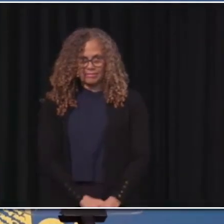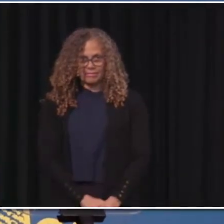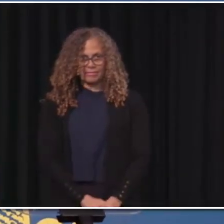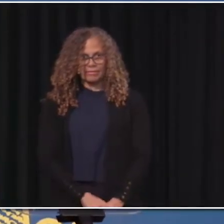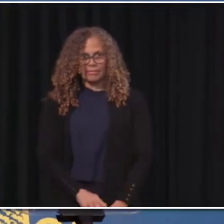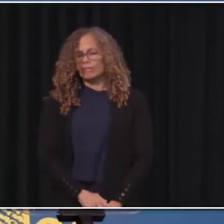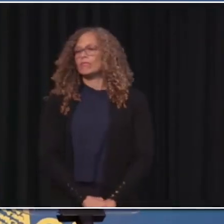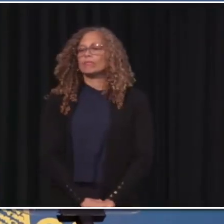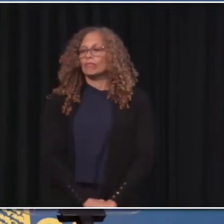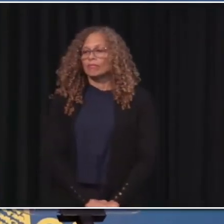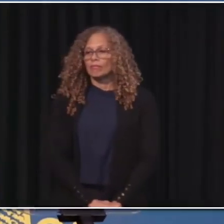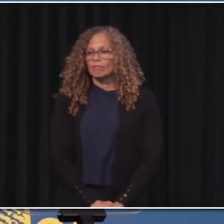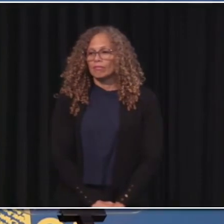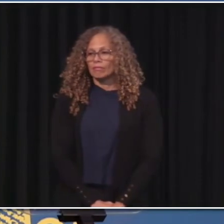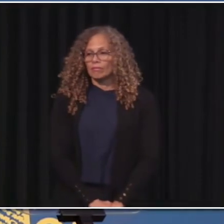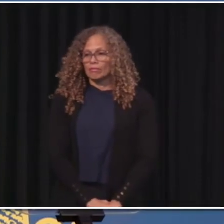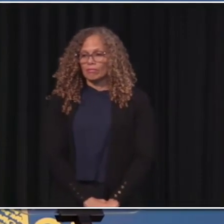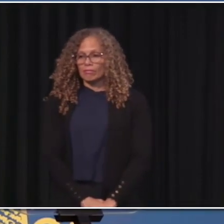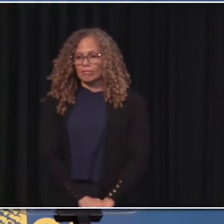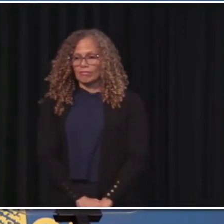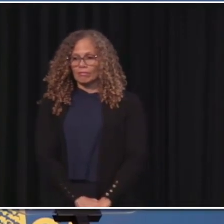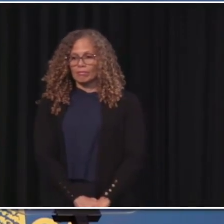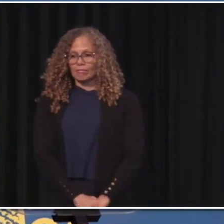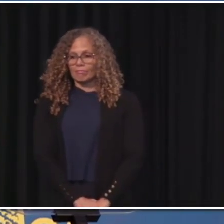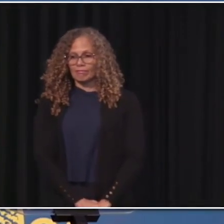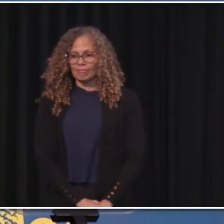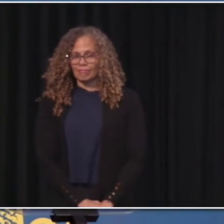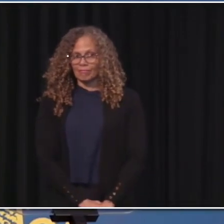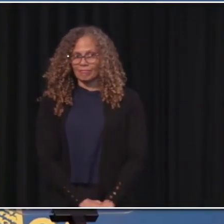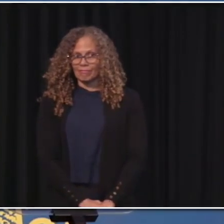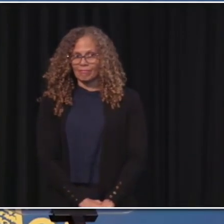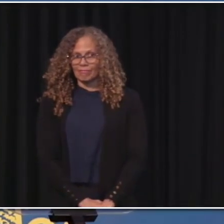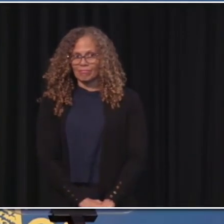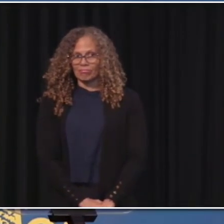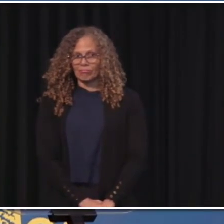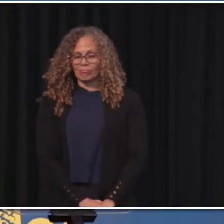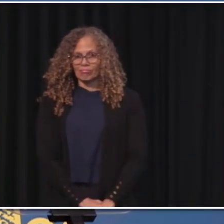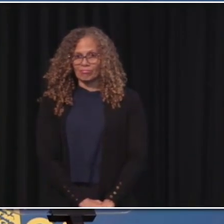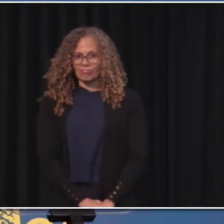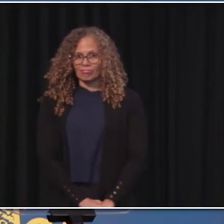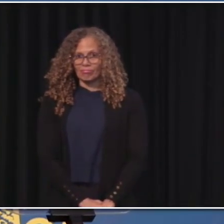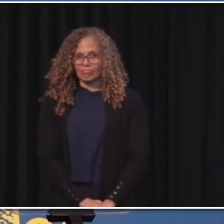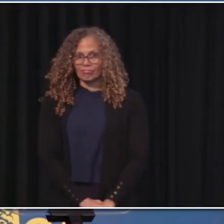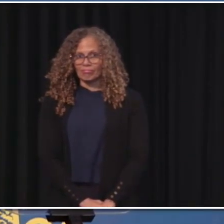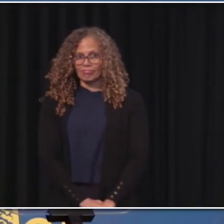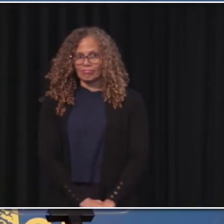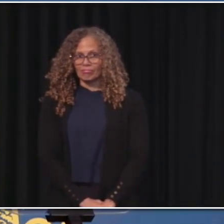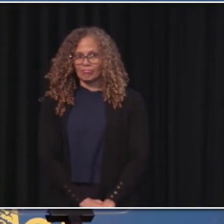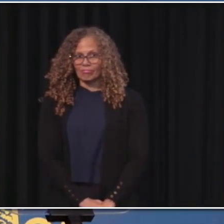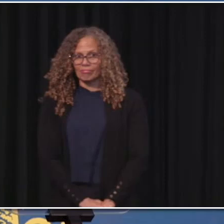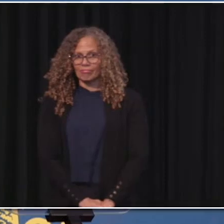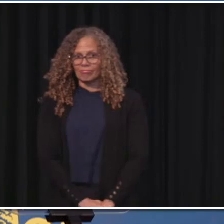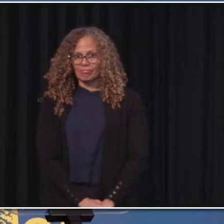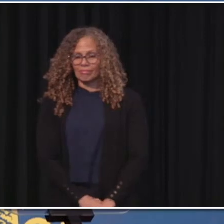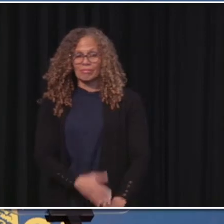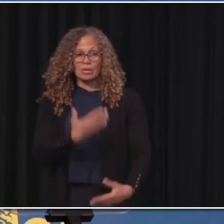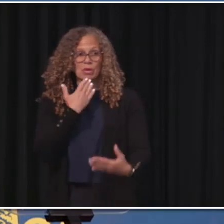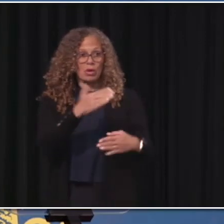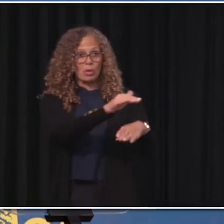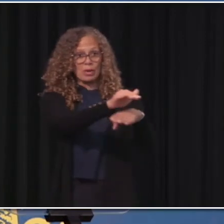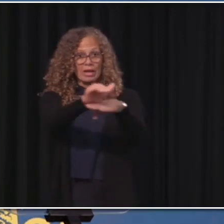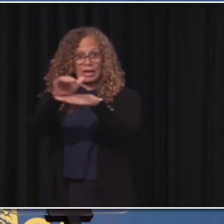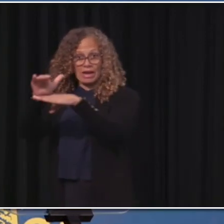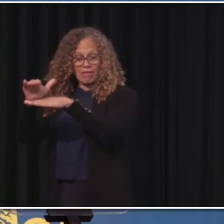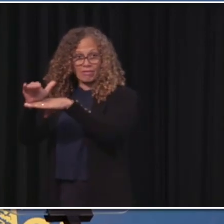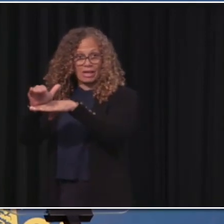Hauka, Mahan Menwea, Nyaj Johnny Ishpa Matau, Nyaj Nakatun Kuman. Good evening and well